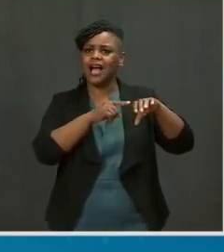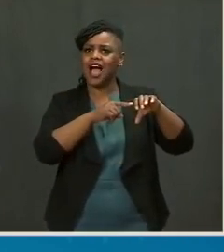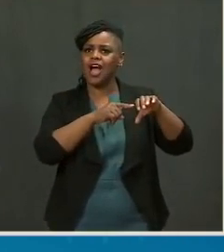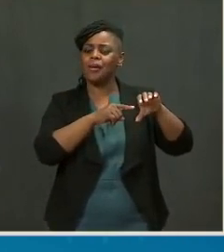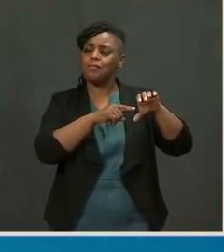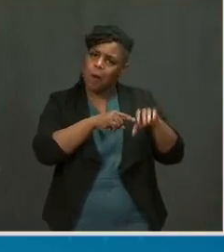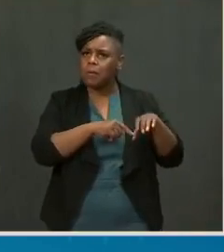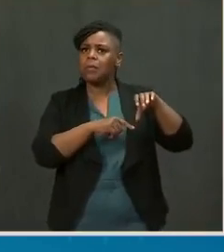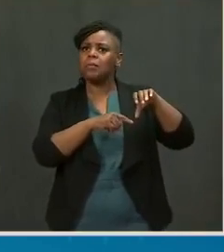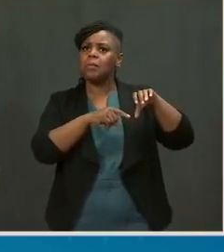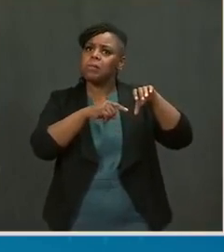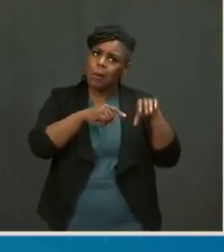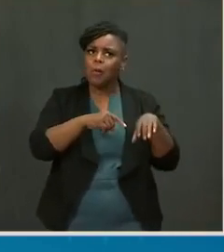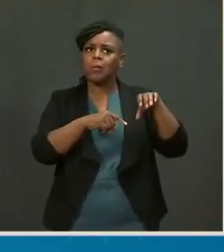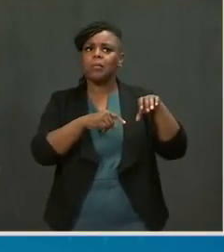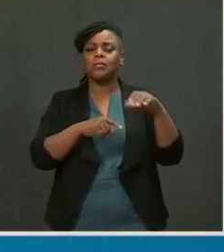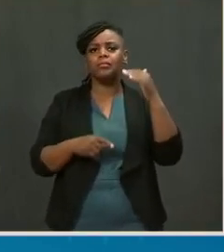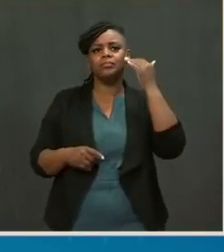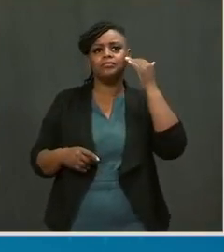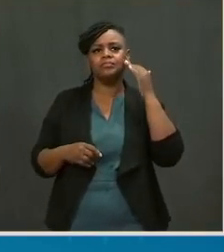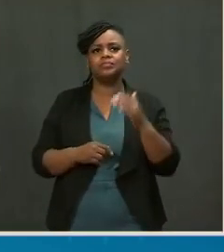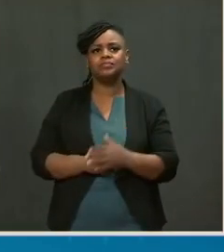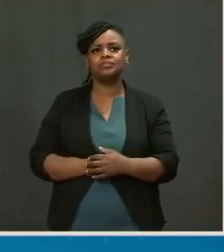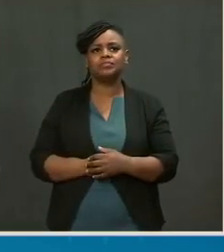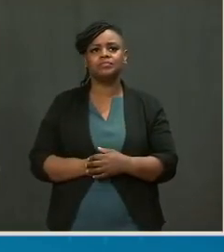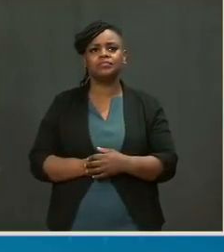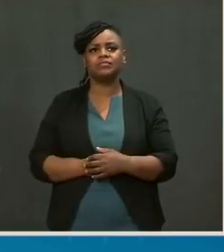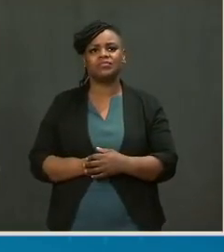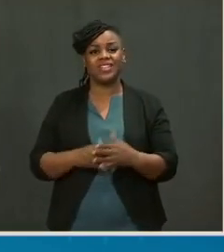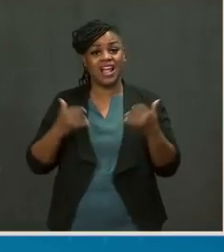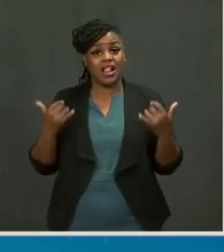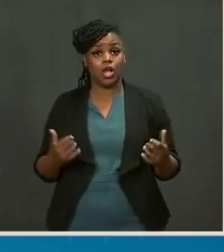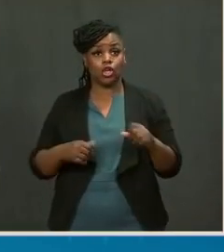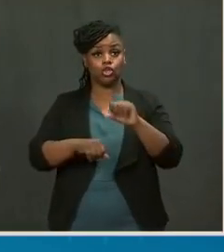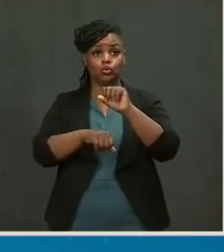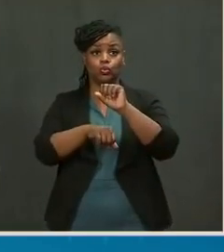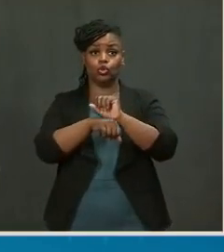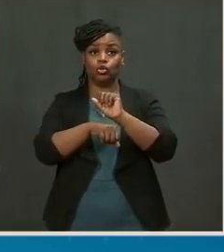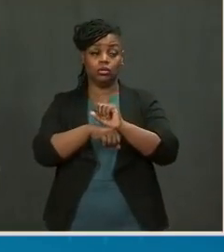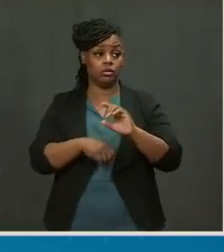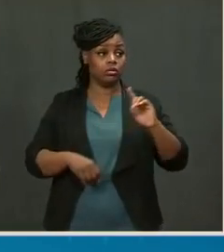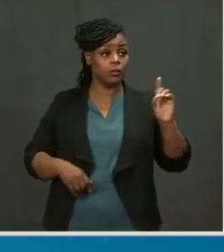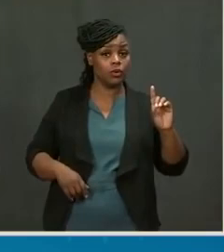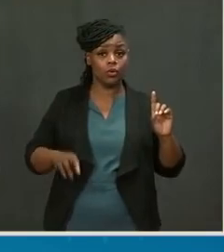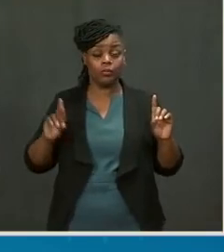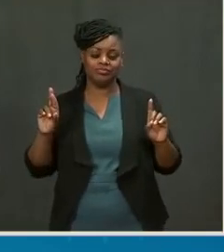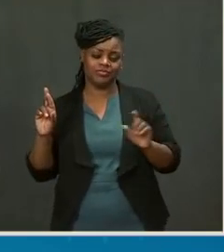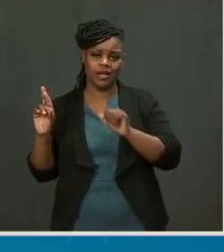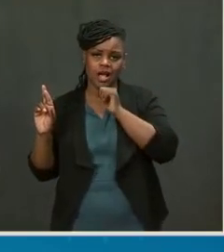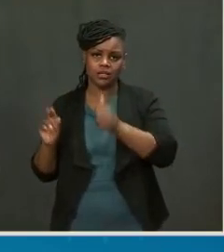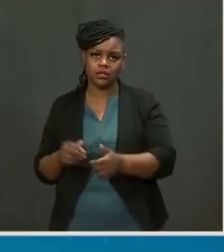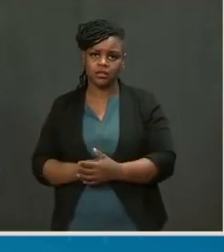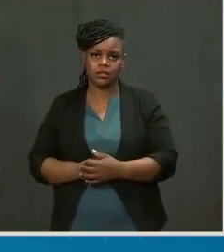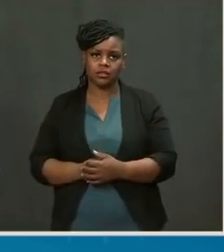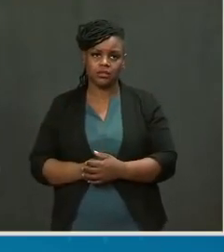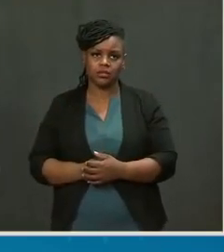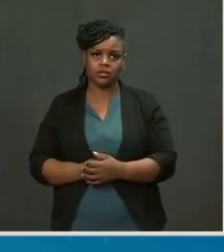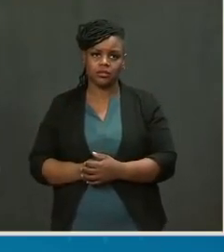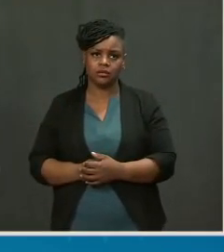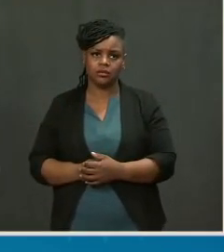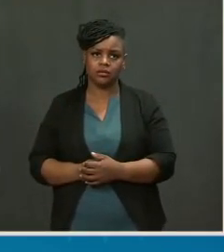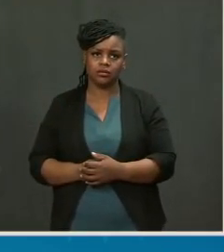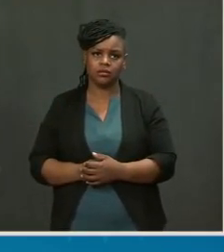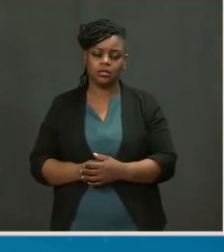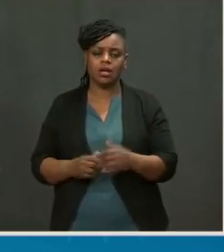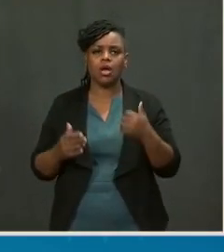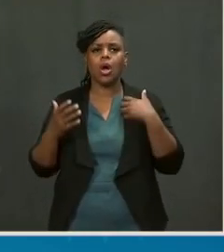from the jobs, it's not partisan. It's not even bipartisan, it's nonpartisan. So I'm back in New Hampshire to thank you all for the work